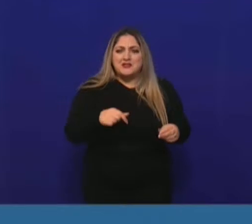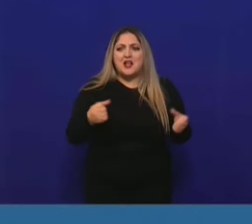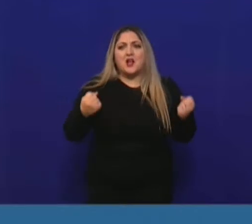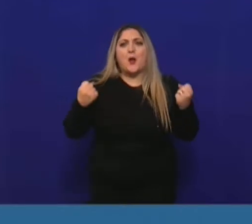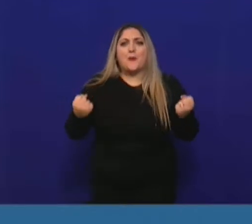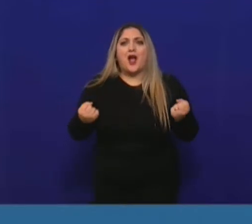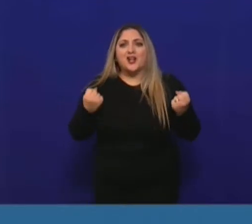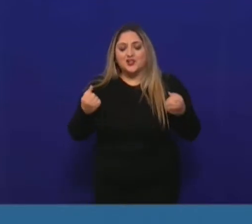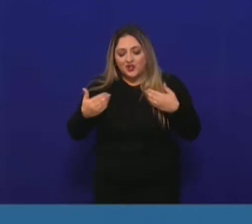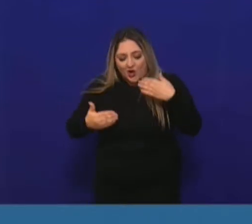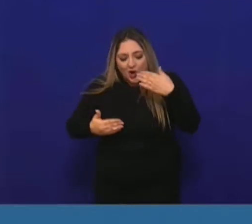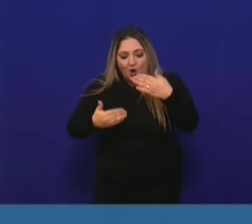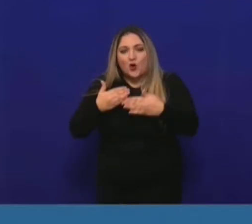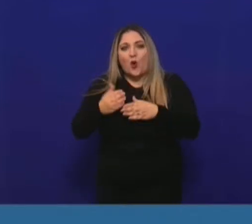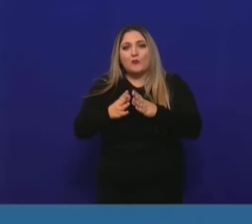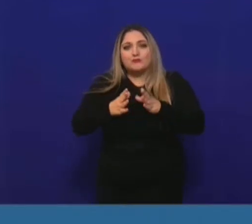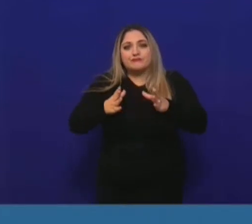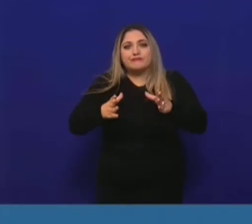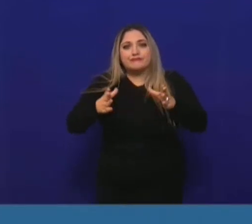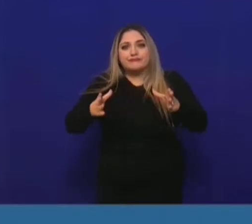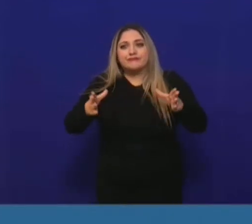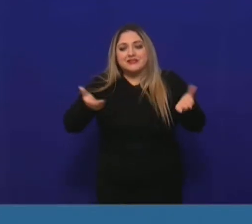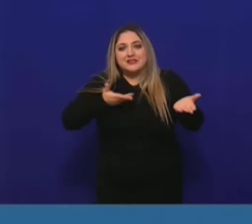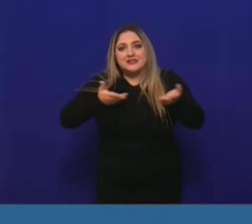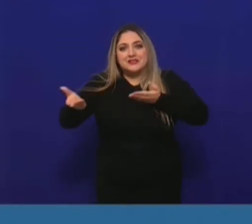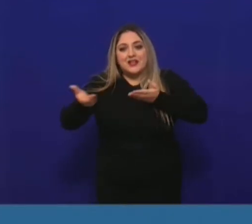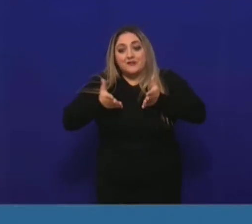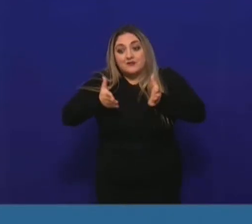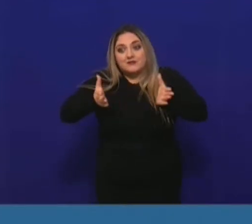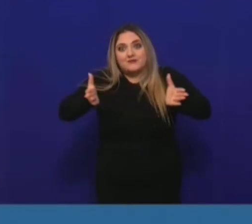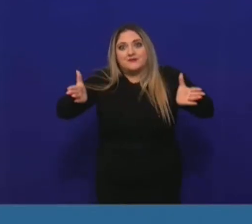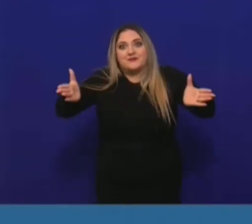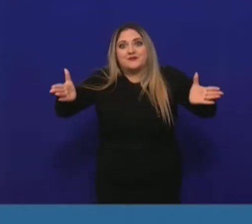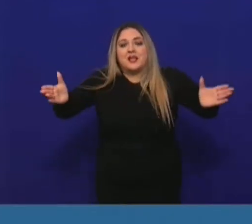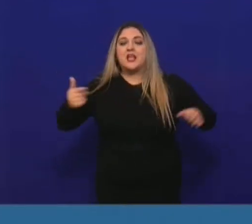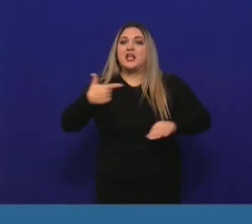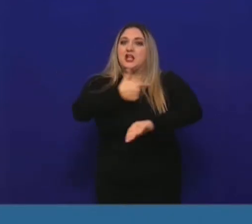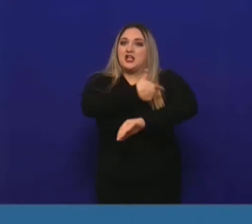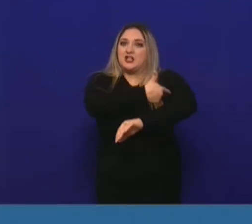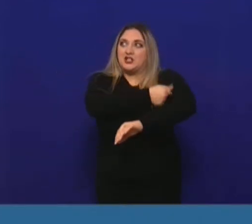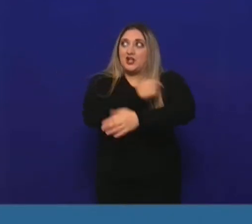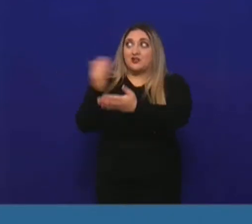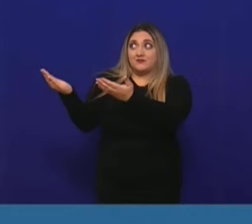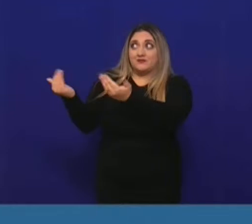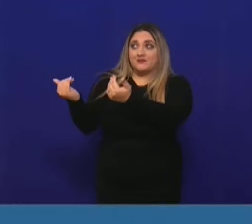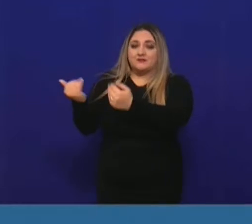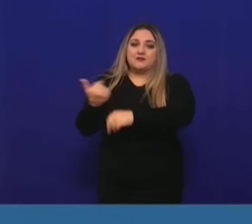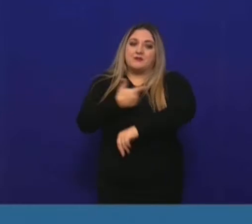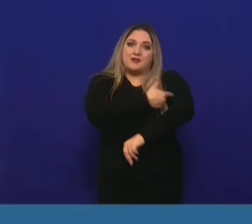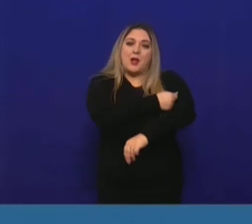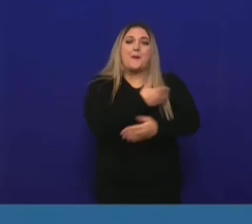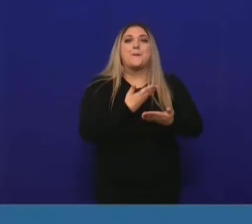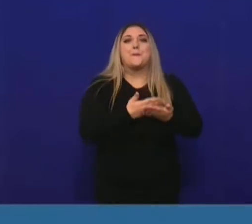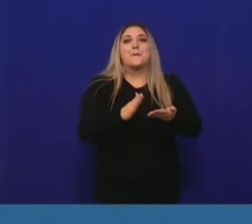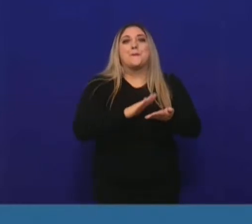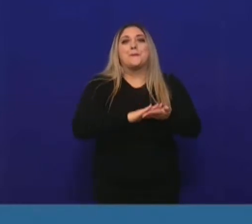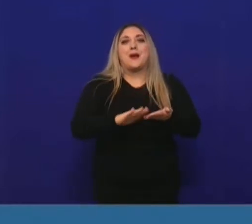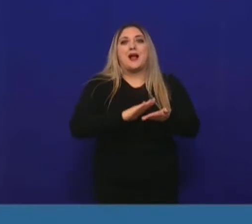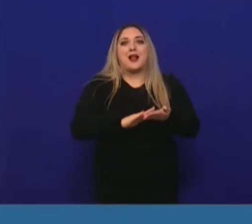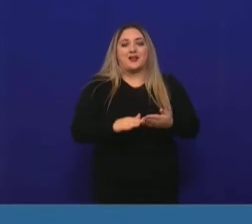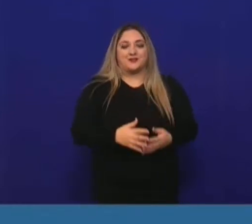u ħankomplu nibqgħu nżiduha ħalli iżda ma jkollna ammonti ta' vaccines aħna mill-ewwel nkun nistgħu nagħmlu dak ir-rollout